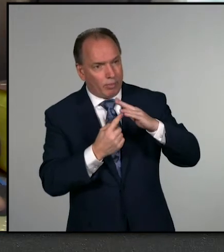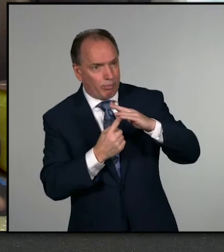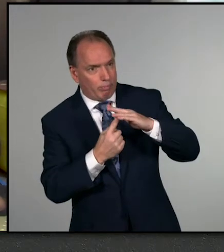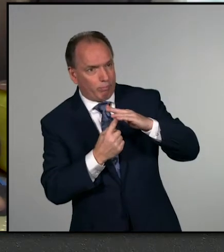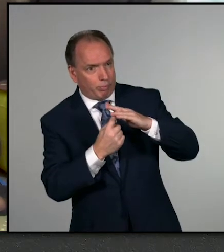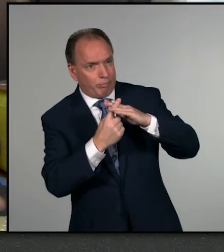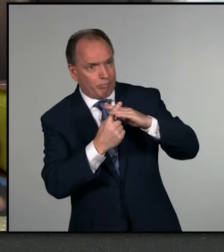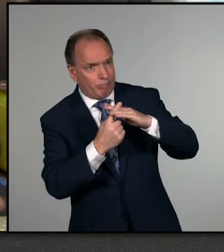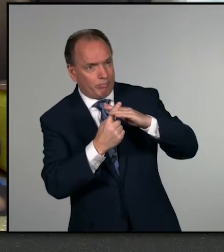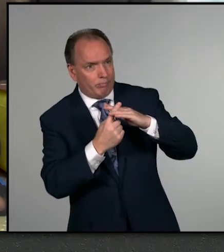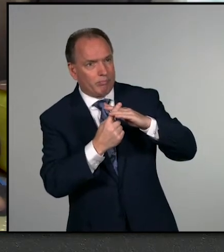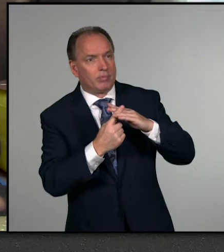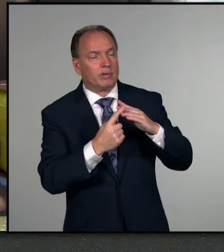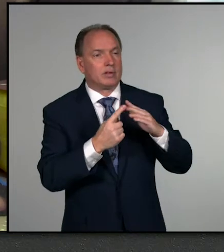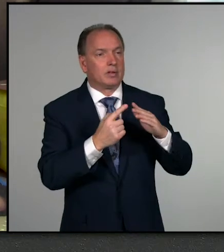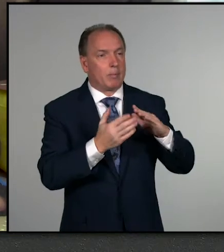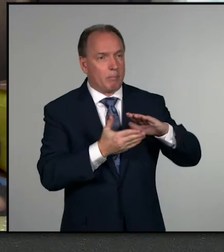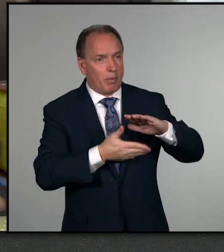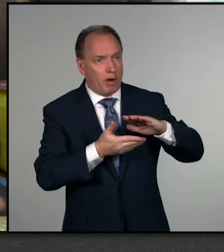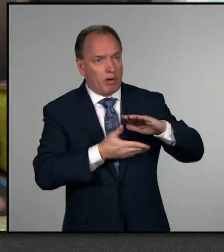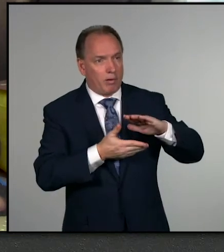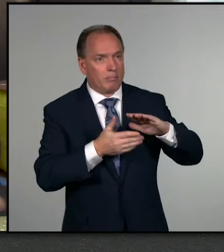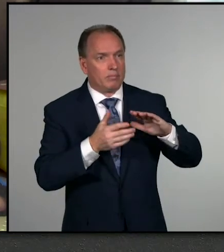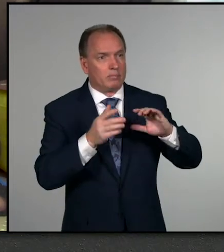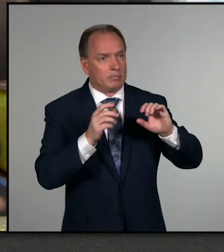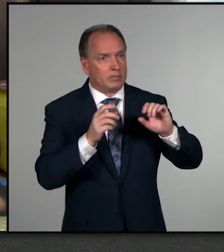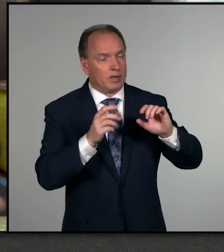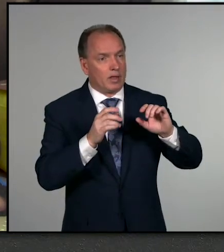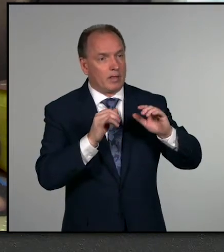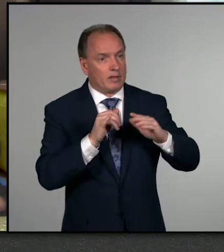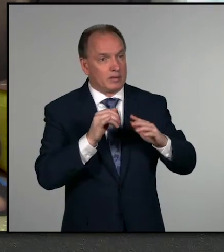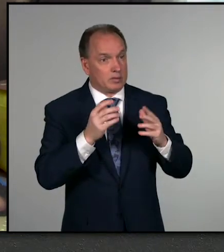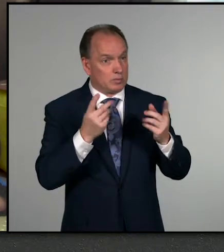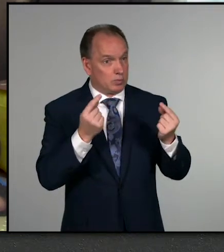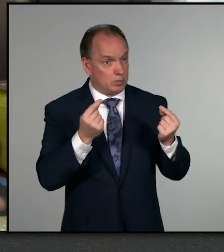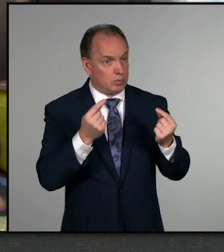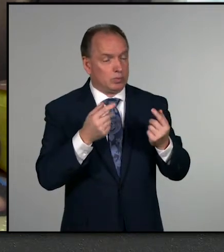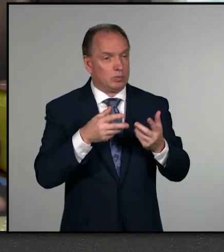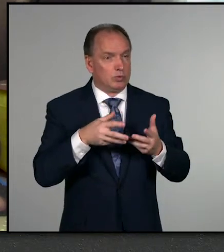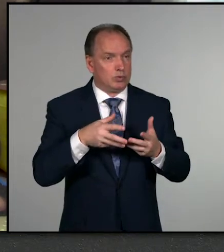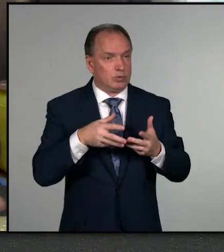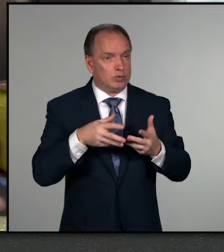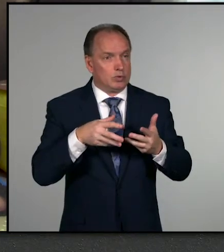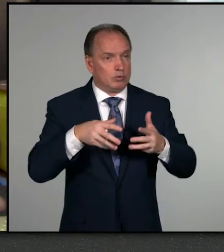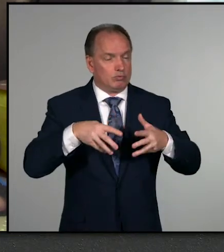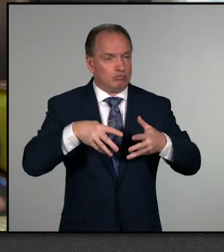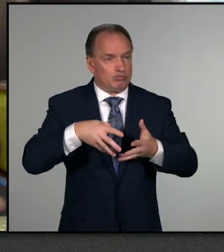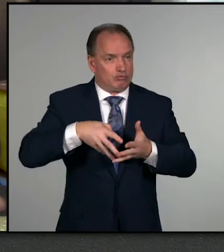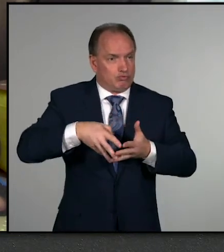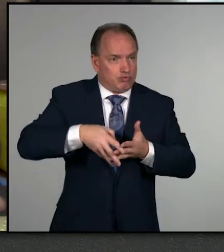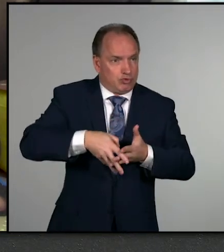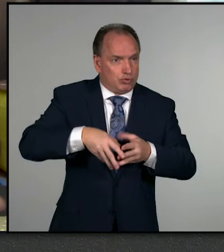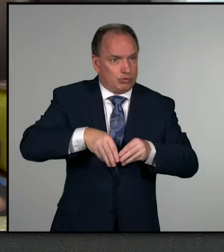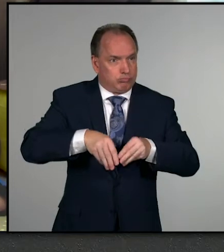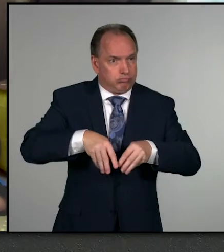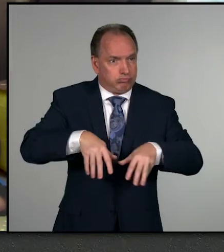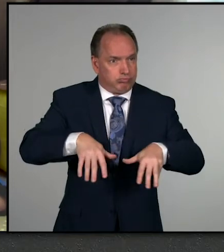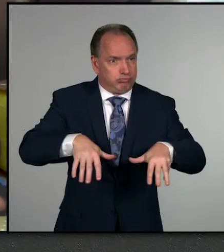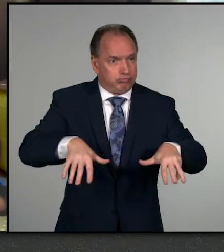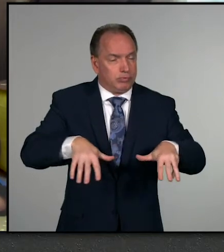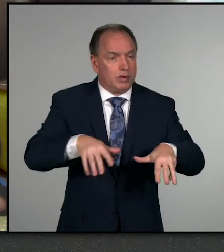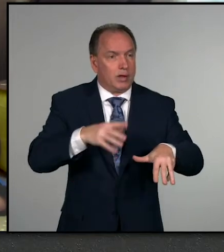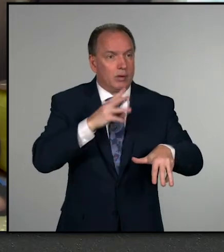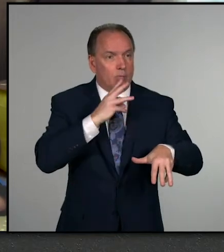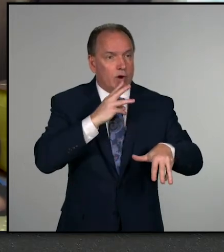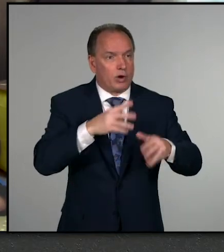of the eggshell so that the roots of the seeds are going to be able to grow out a little bit and the water